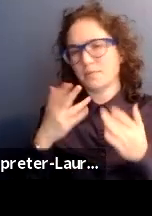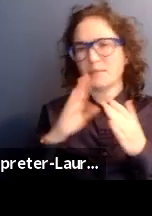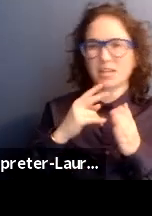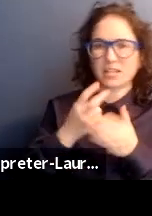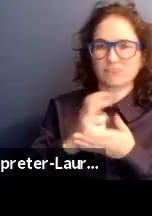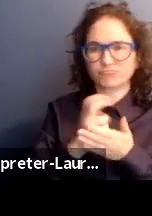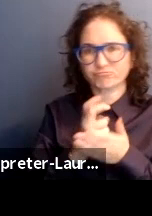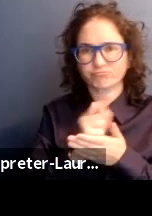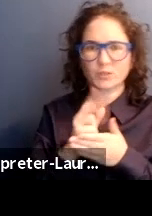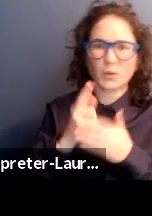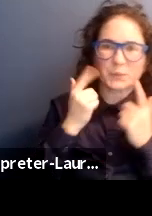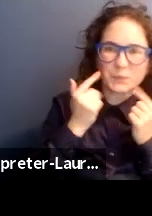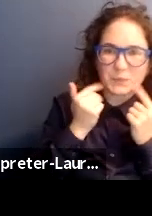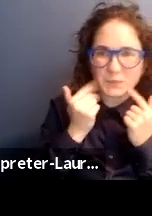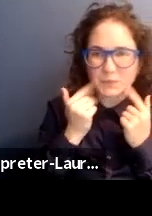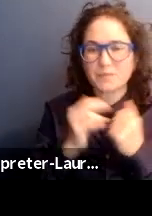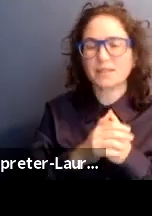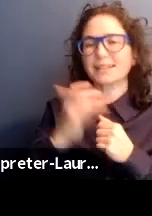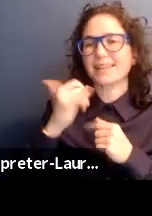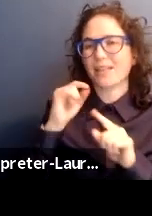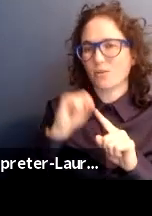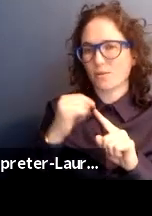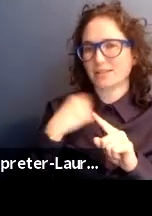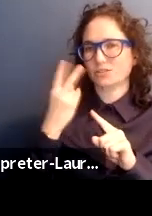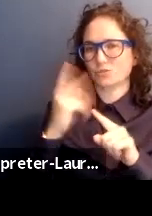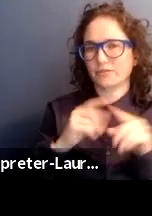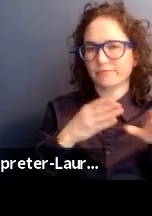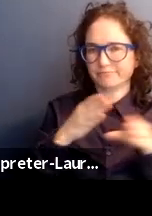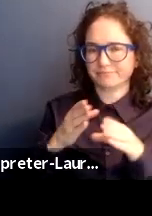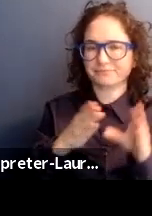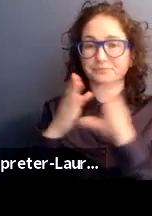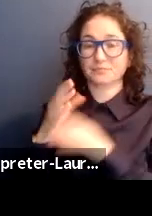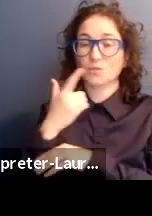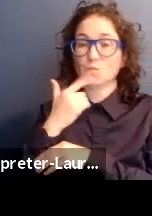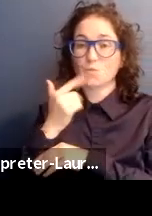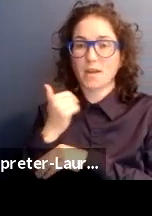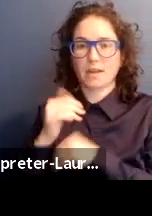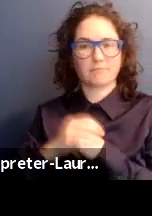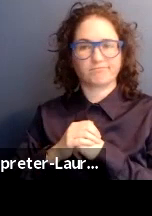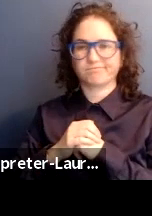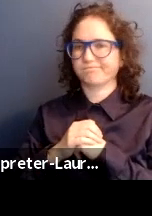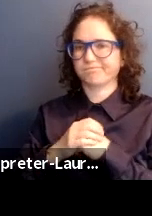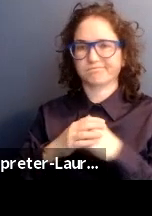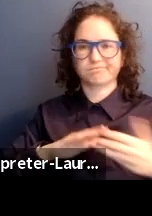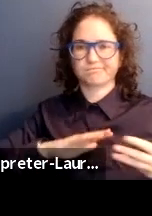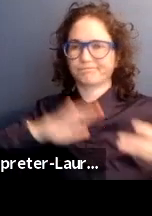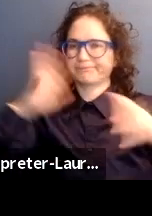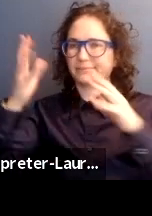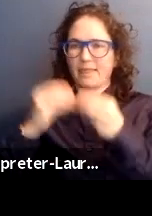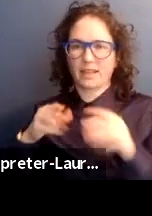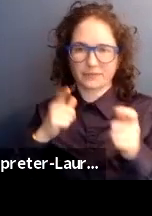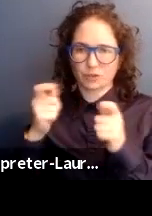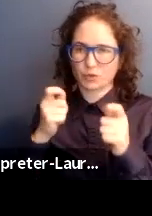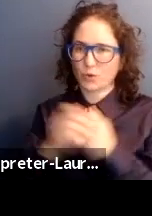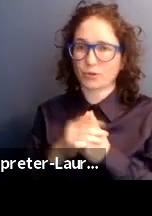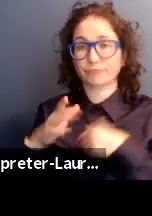giggles. So the yellow zone is kind of twofold. And then the red zone is just total loss of control. You're just doing whatever